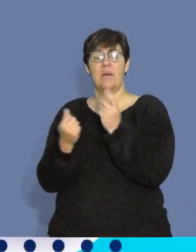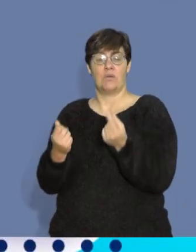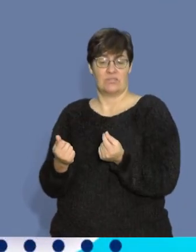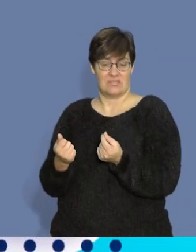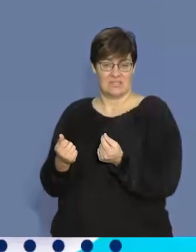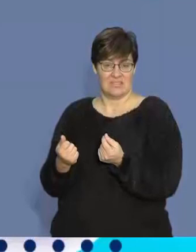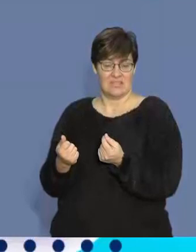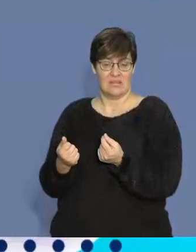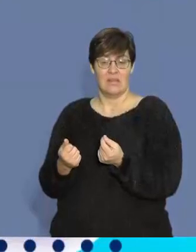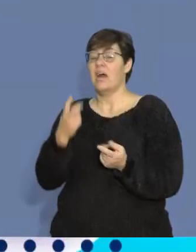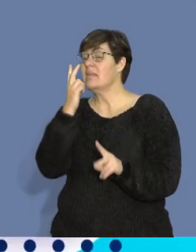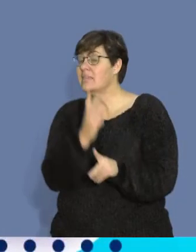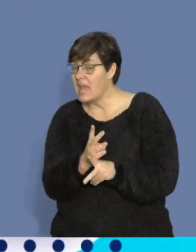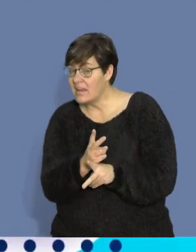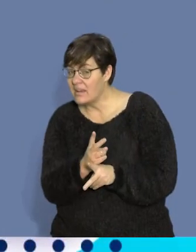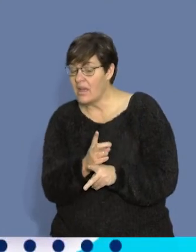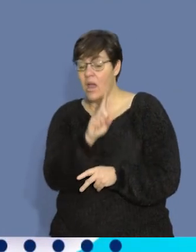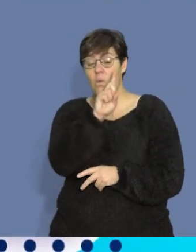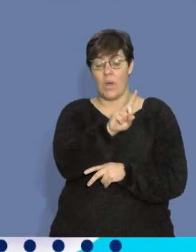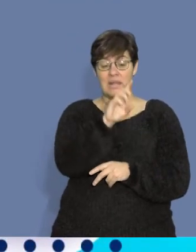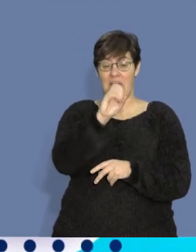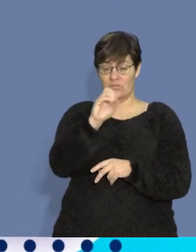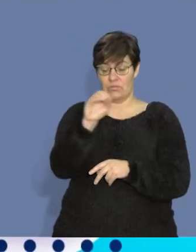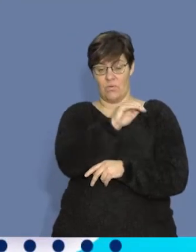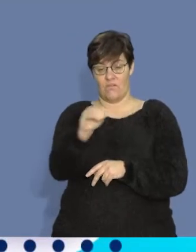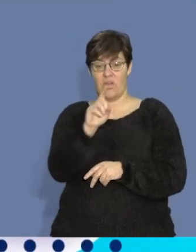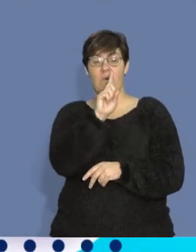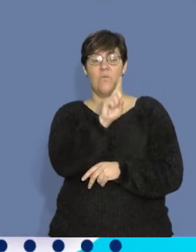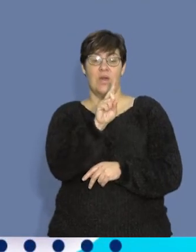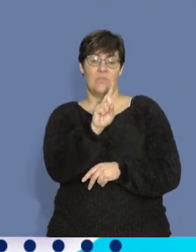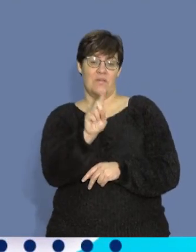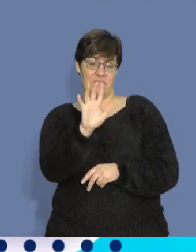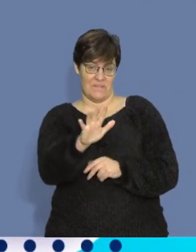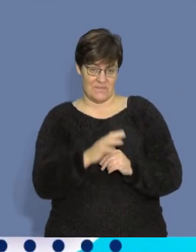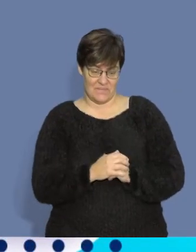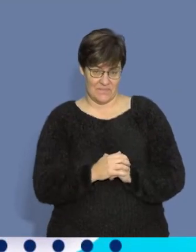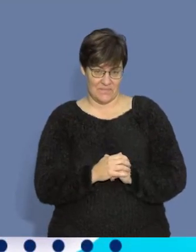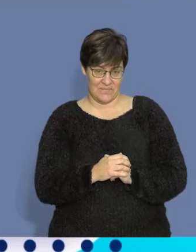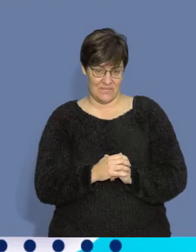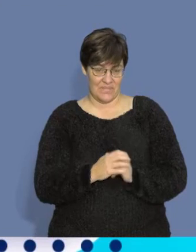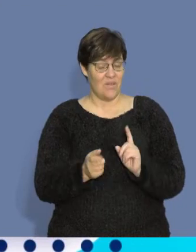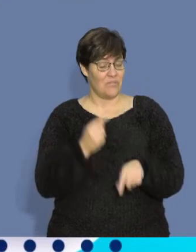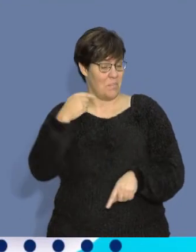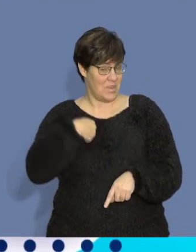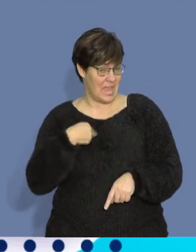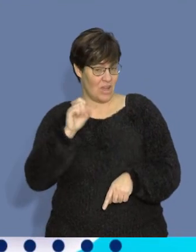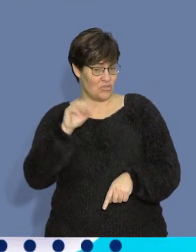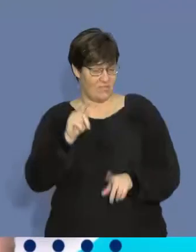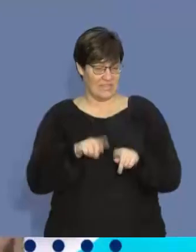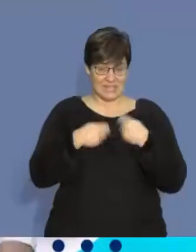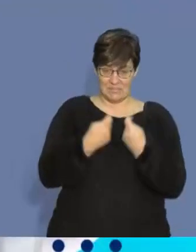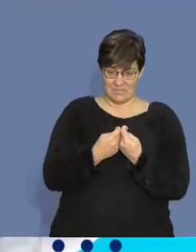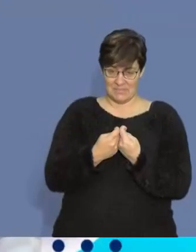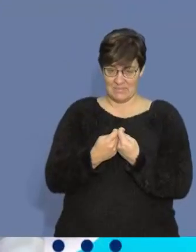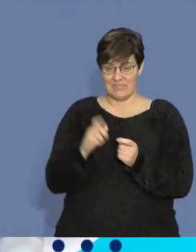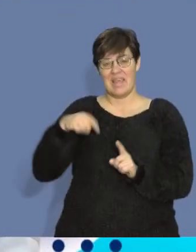calculate the sales amount. Then obviously your calculation will be 100 over 115. From